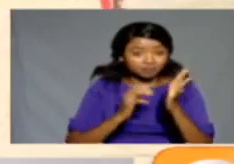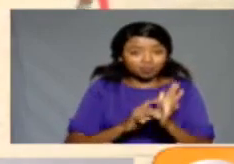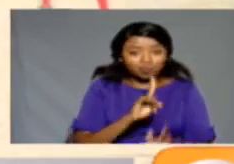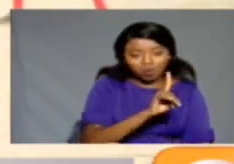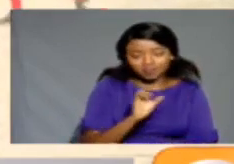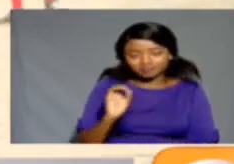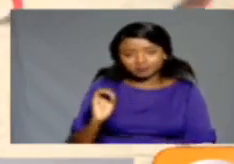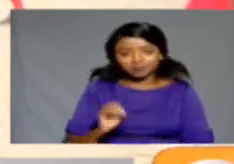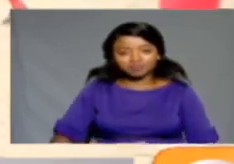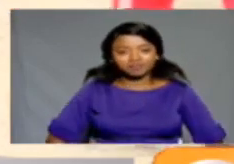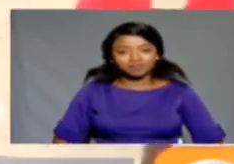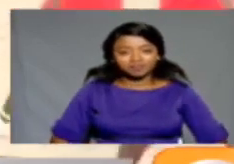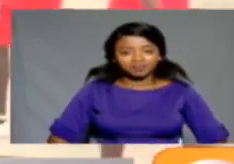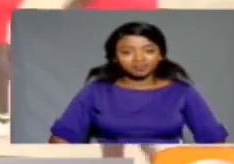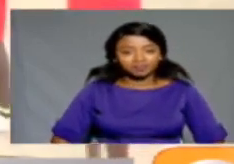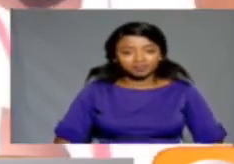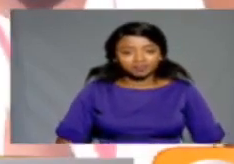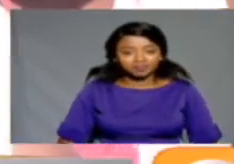against Lukenya.